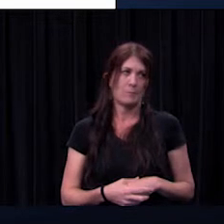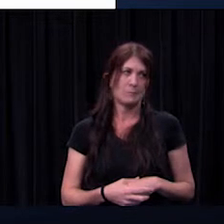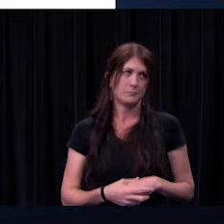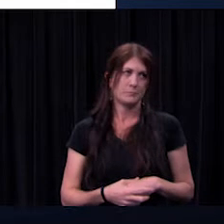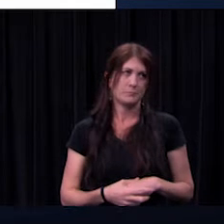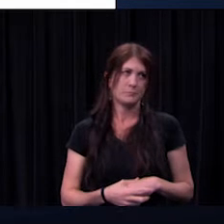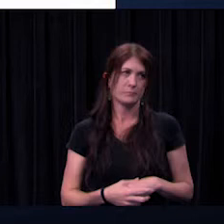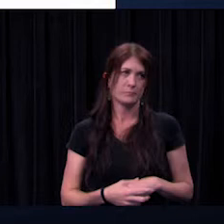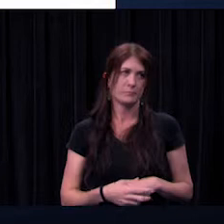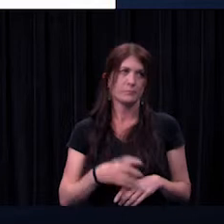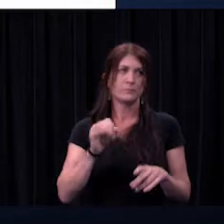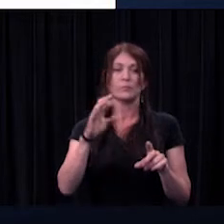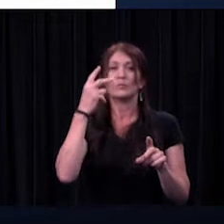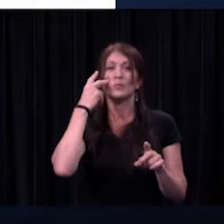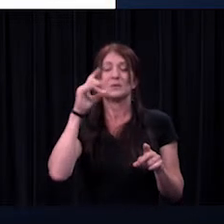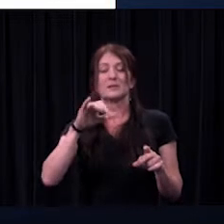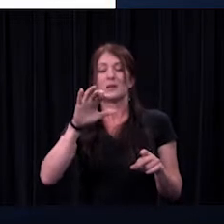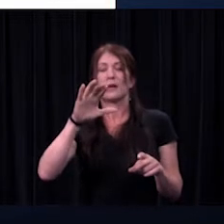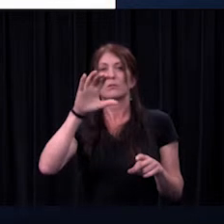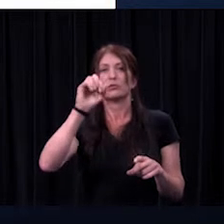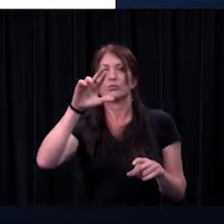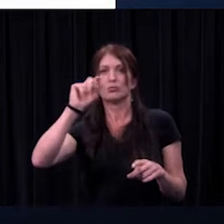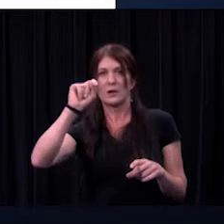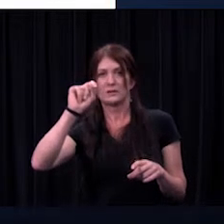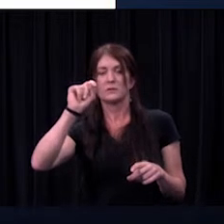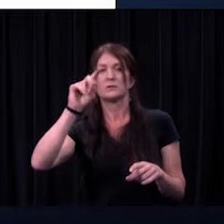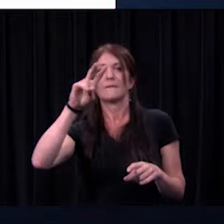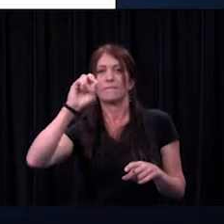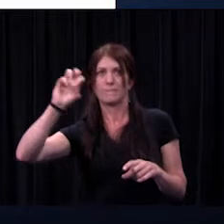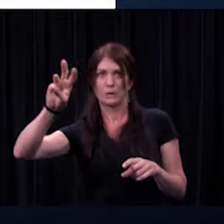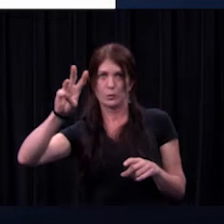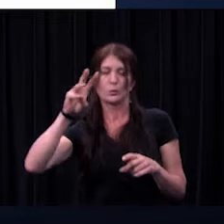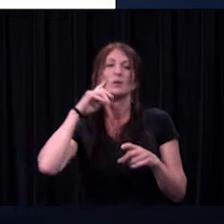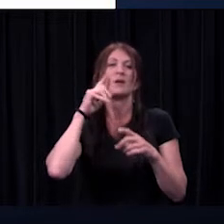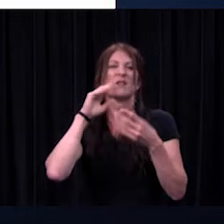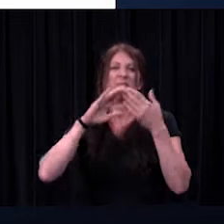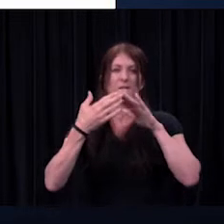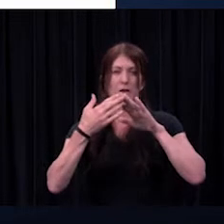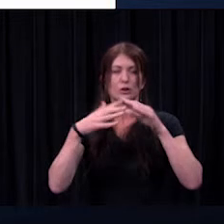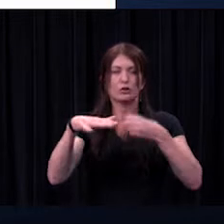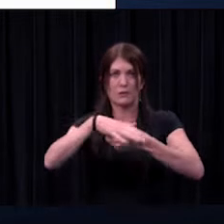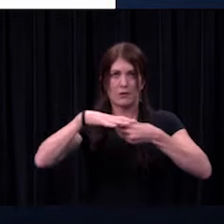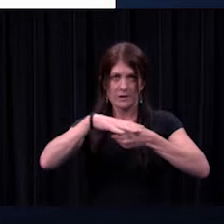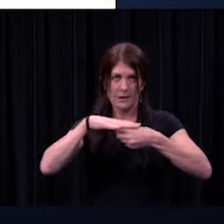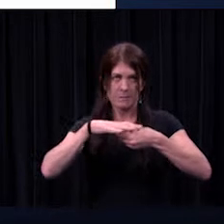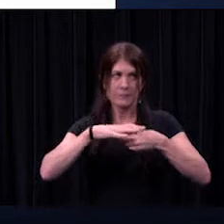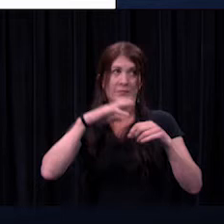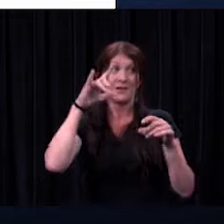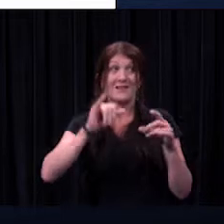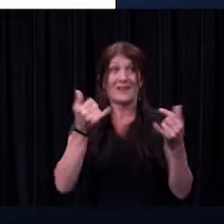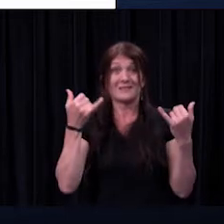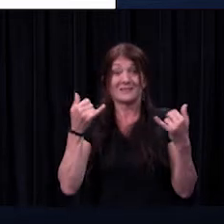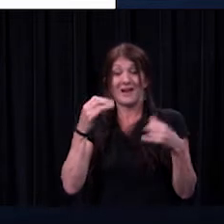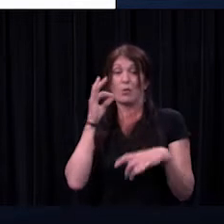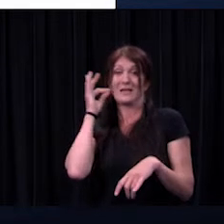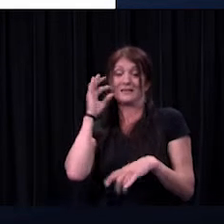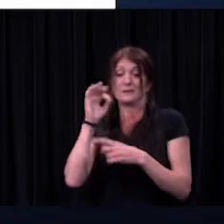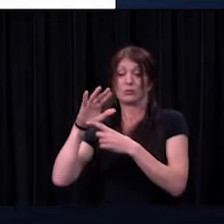the Crestview Village area, which actually sits in the Indian Creek attendance area, would all then feed Regency